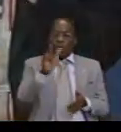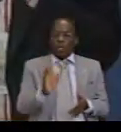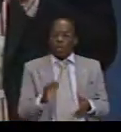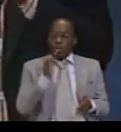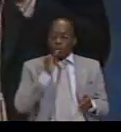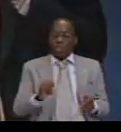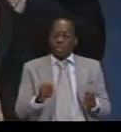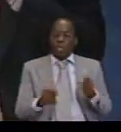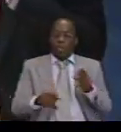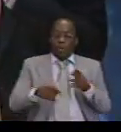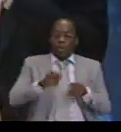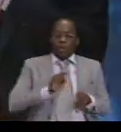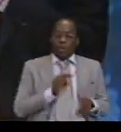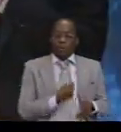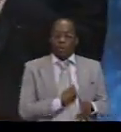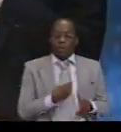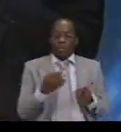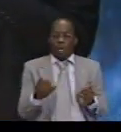is in our midst here.